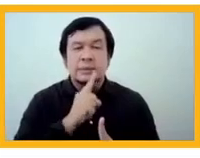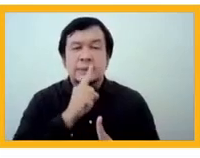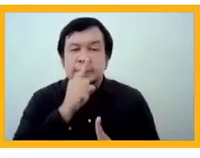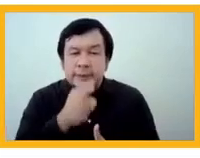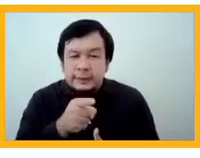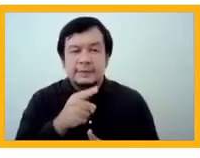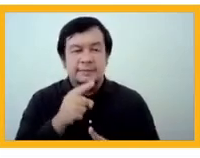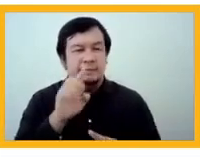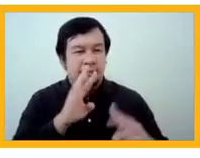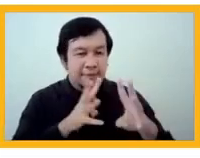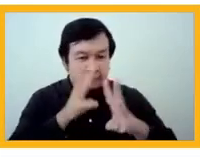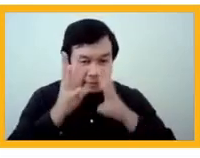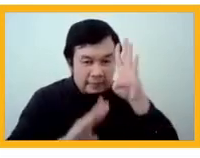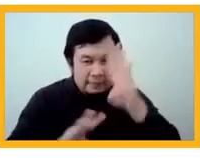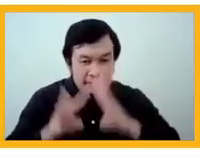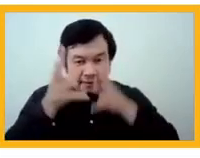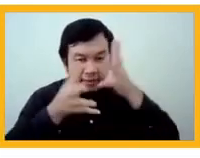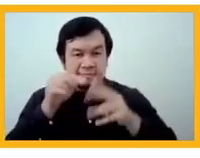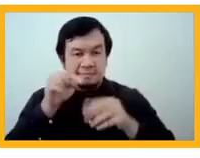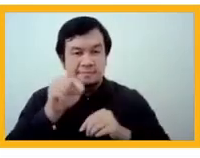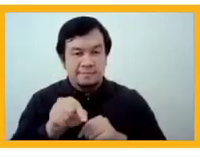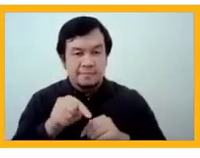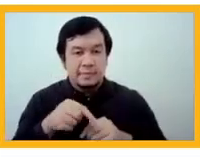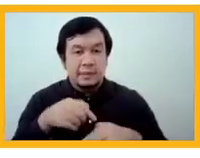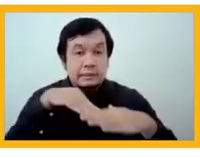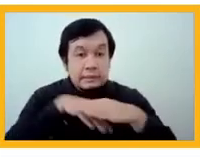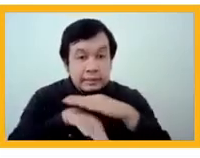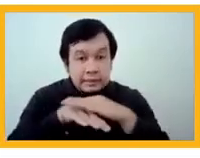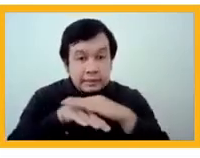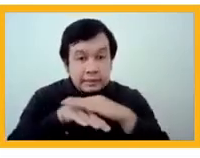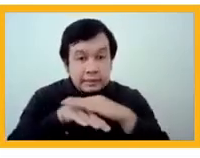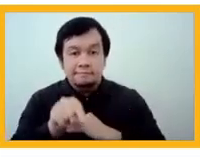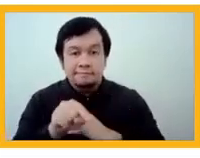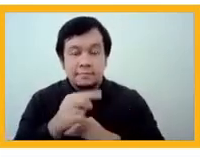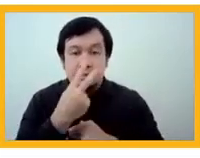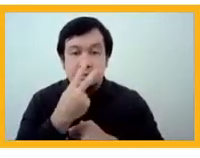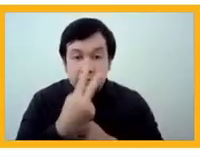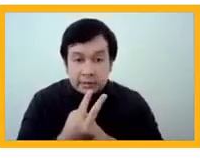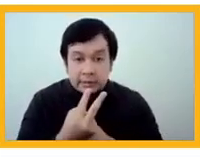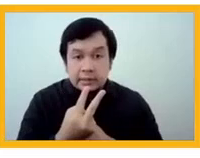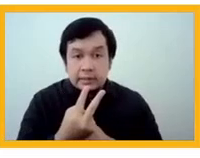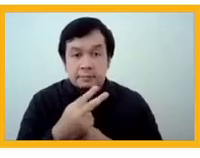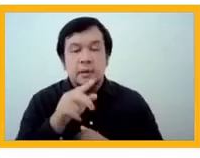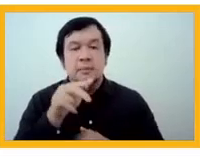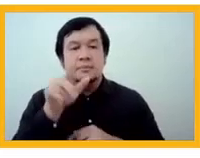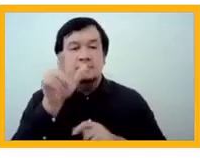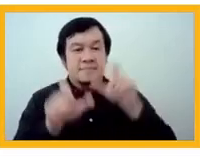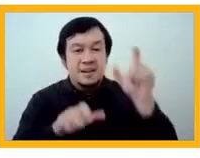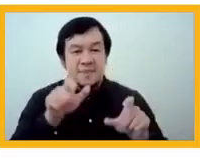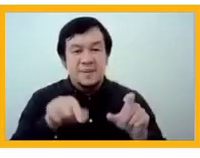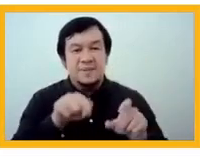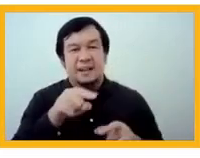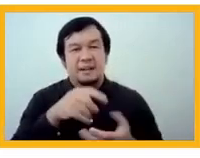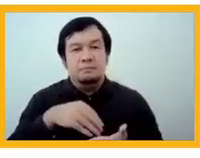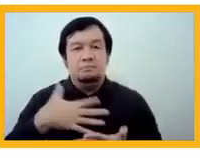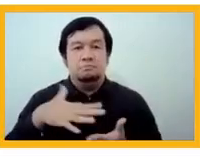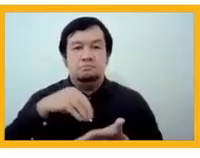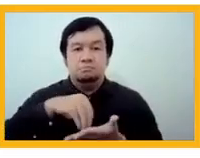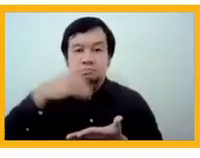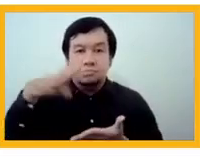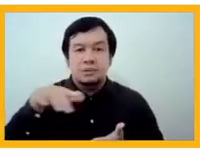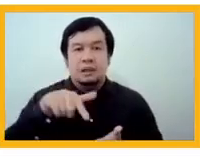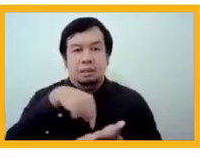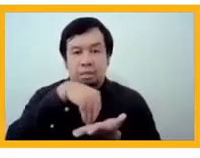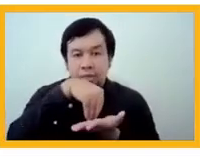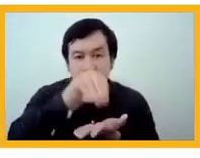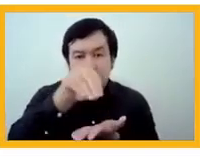of the Indian market, or maybe the top 5%, because that's the segment that can afford to pay, okay? Now, the study we did was using philanthropic funding to deploy the